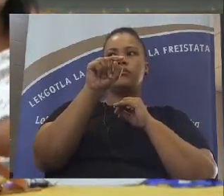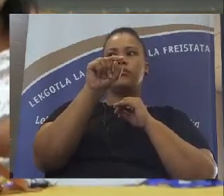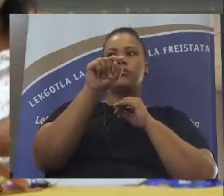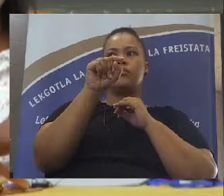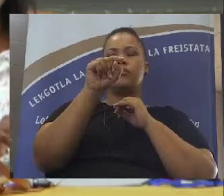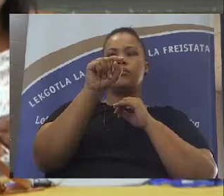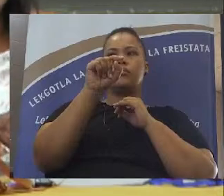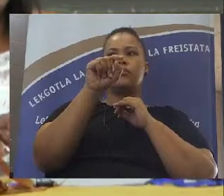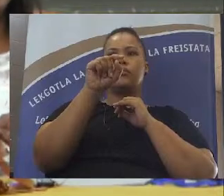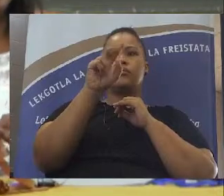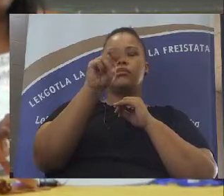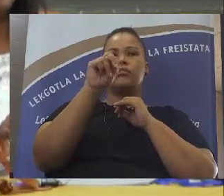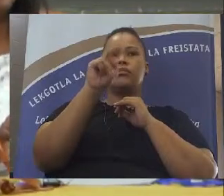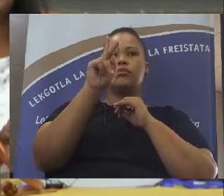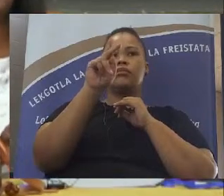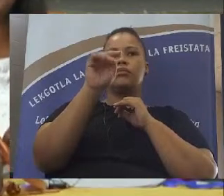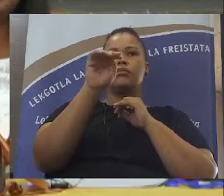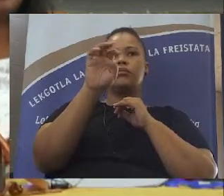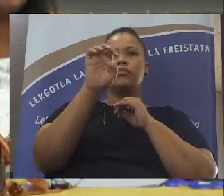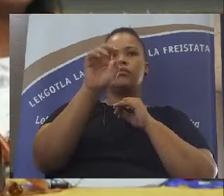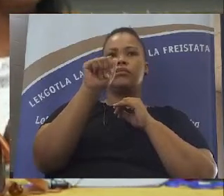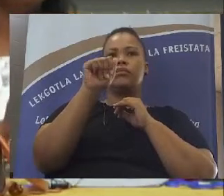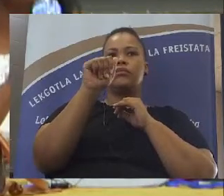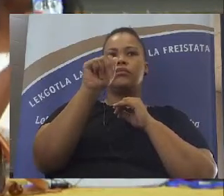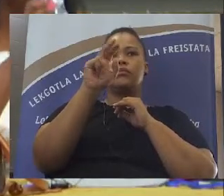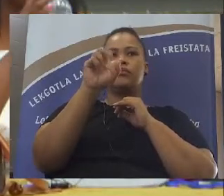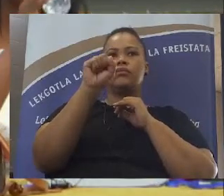KGATHATSO.nkiani ke